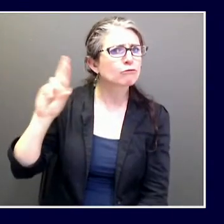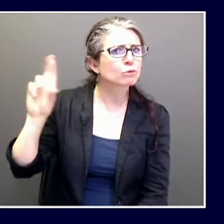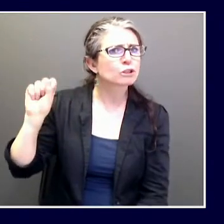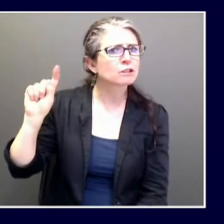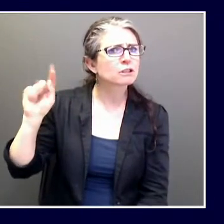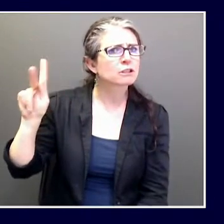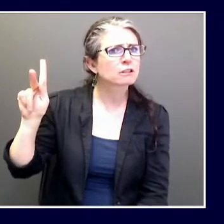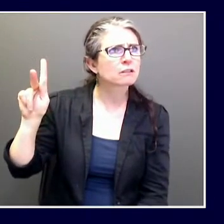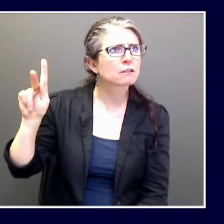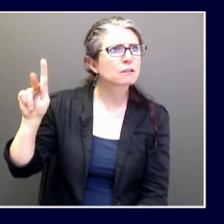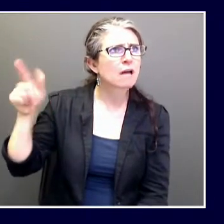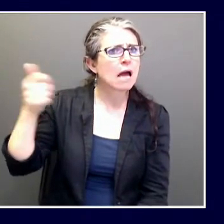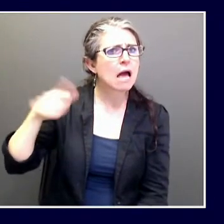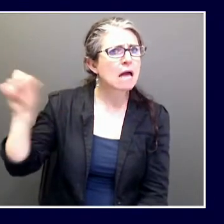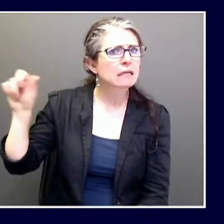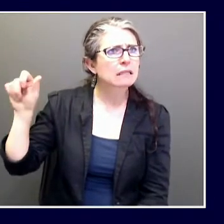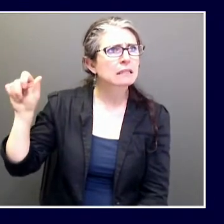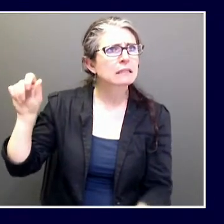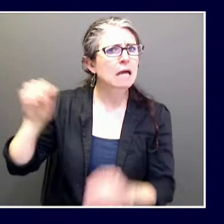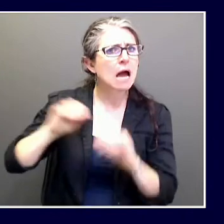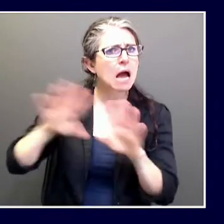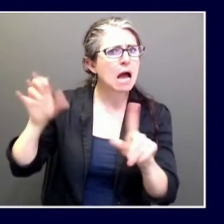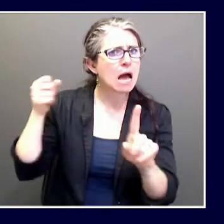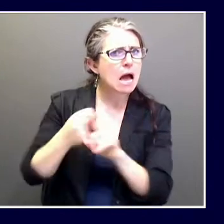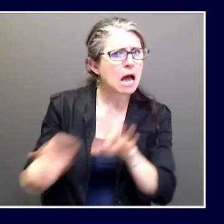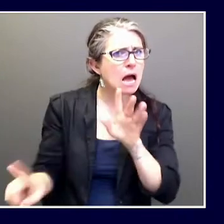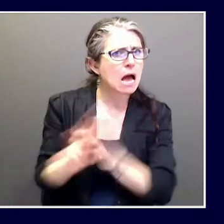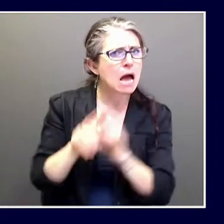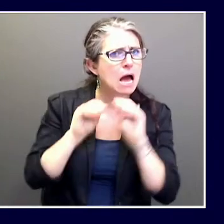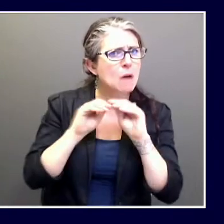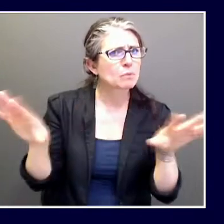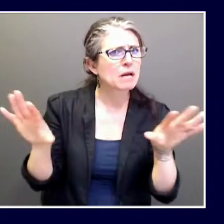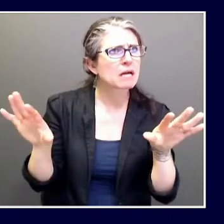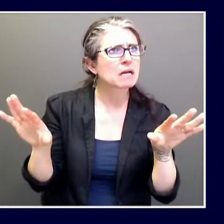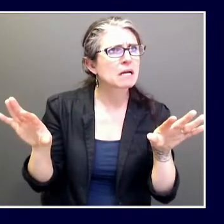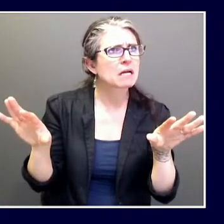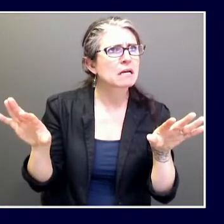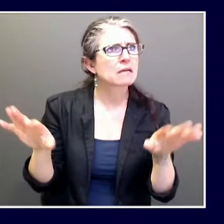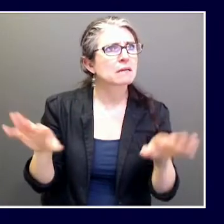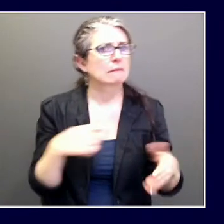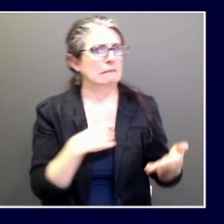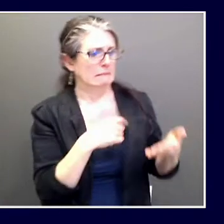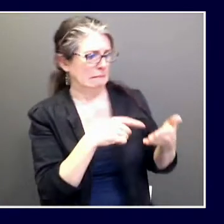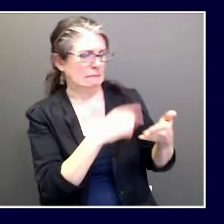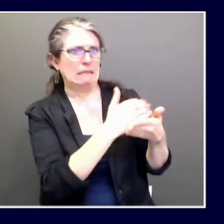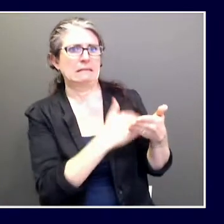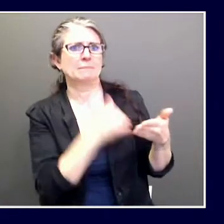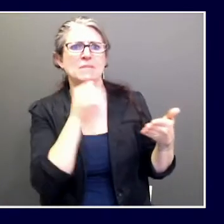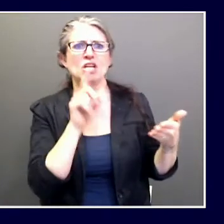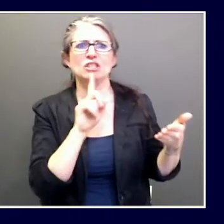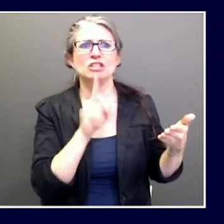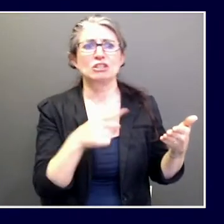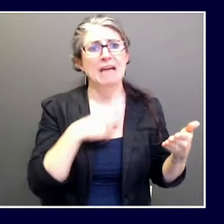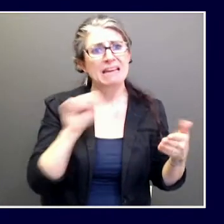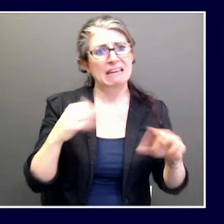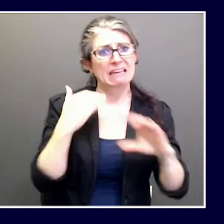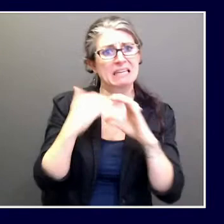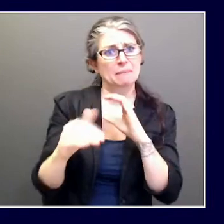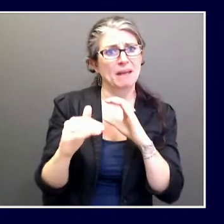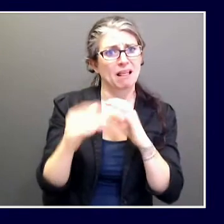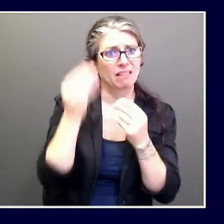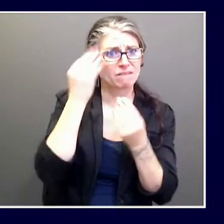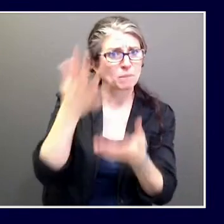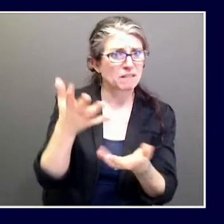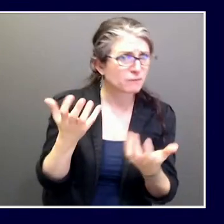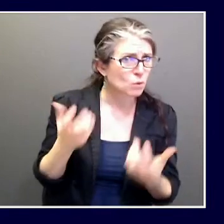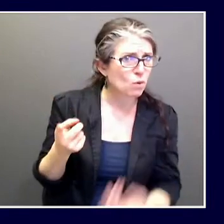Just in an effort to keep rolling through questions, I won't try to tabulate it on the fly. but we can certainly get you a list if